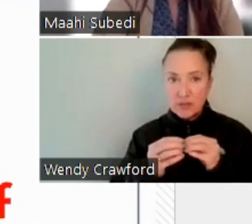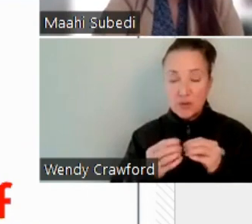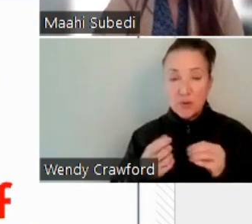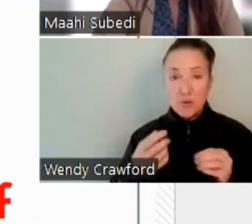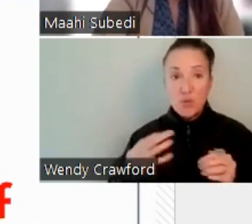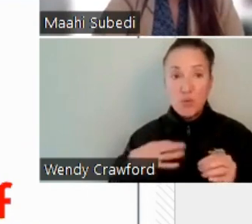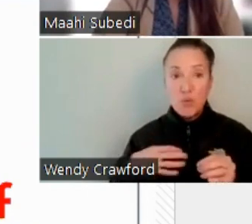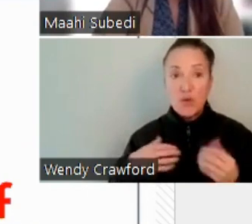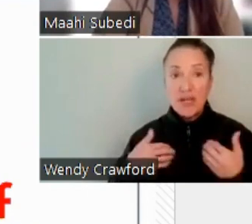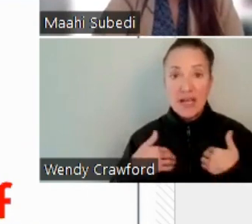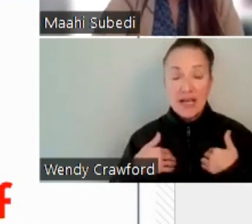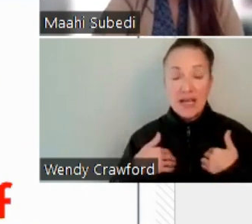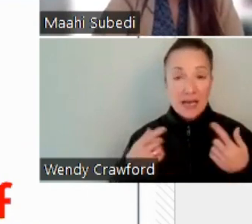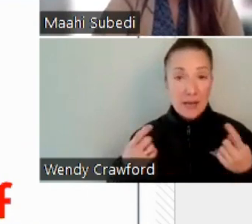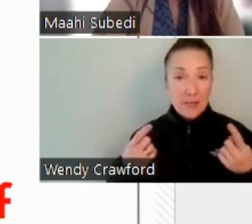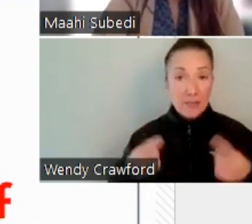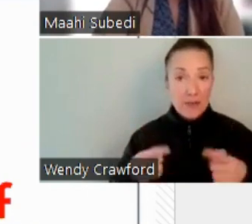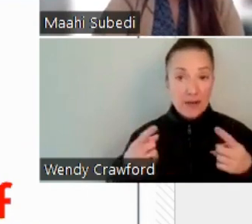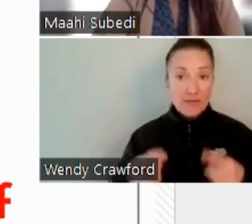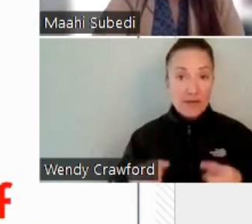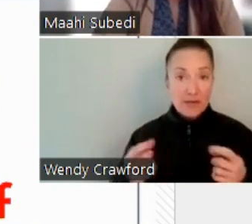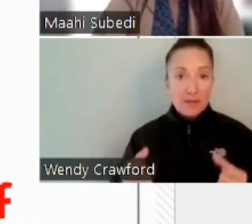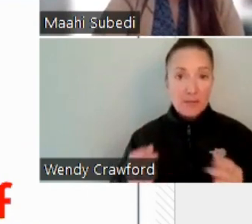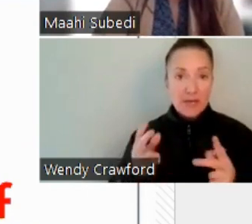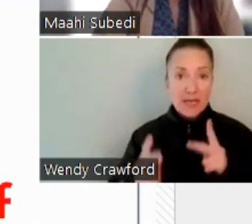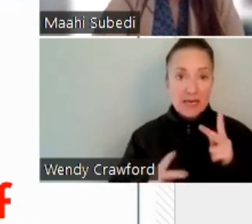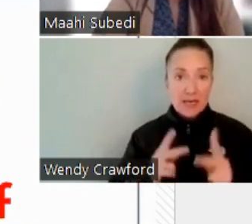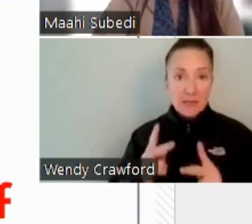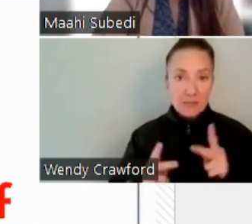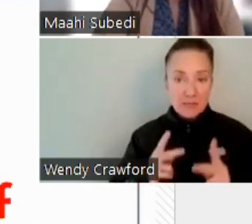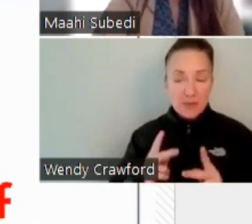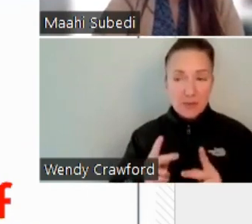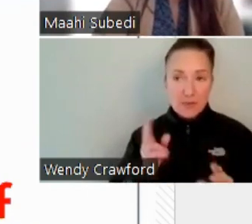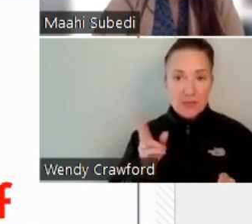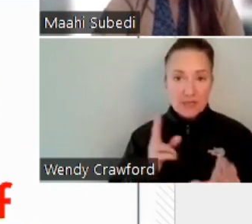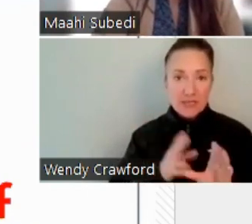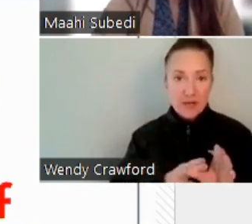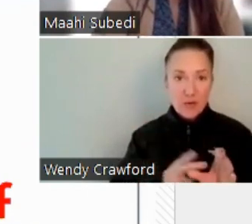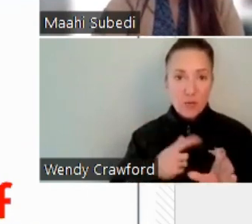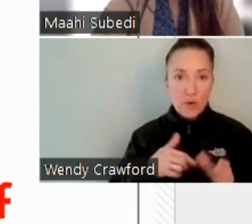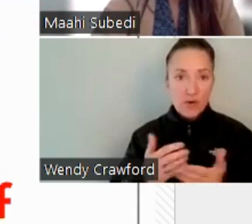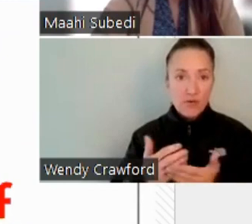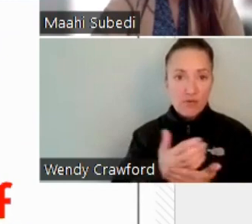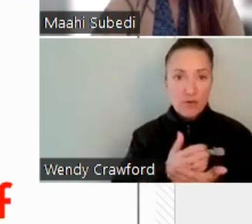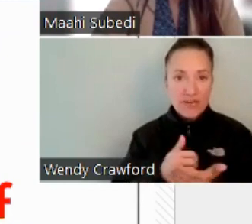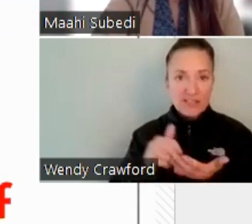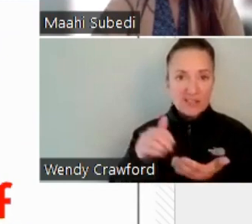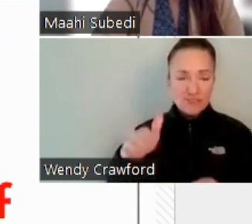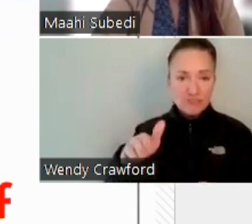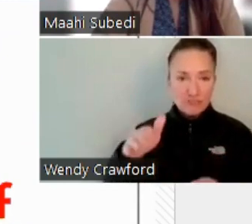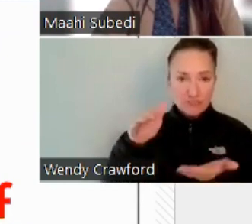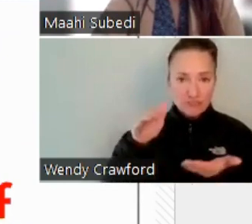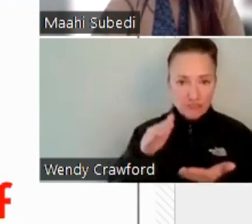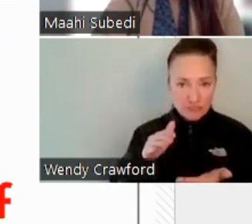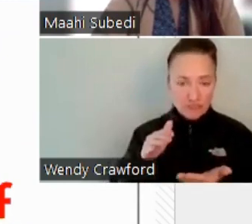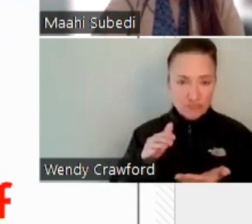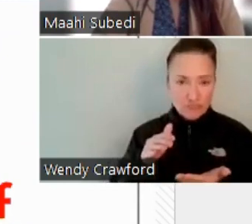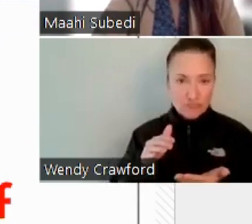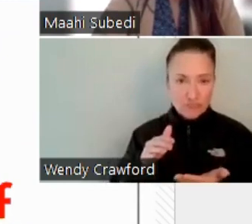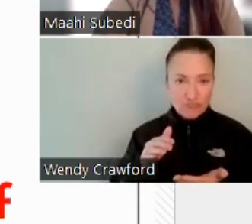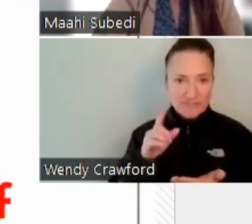a lot of people attended and we raised a great deal of money. Think about your resume, your portfolio,